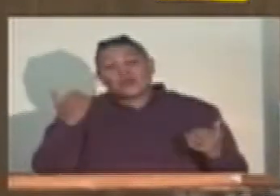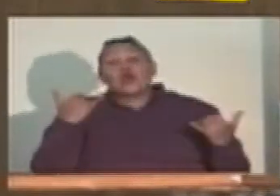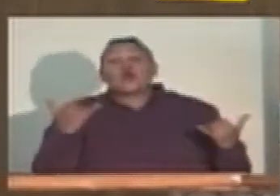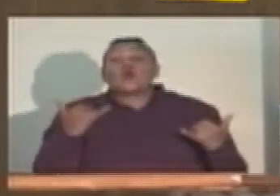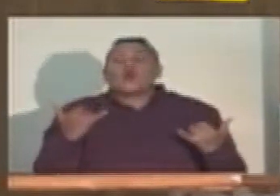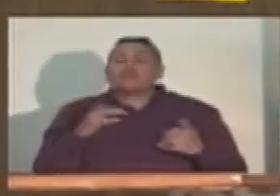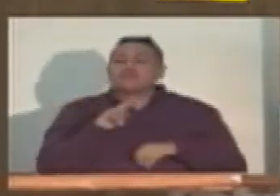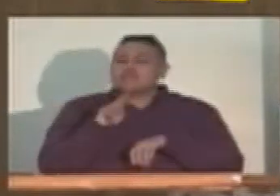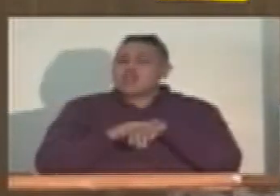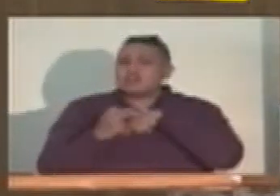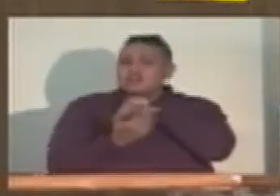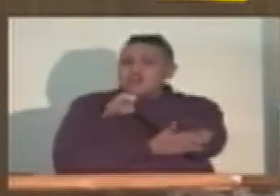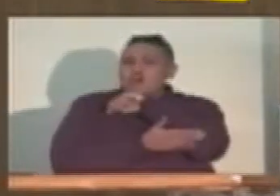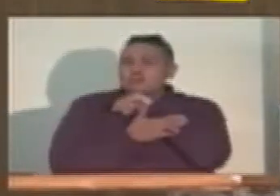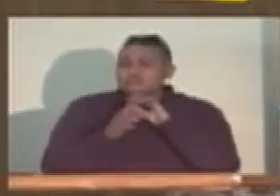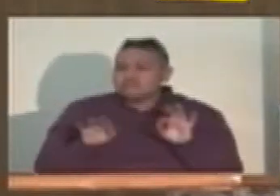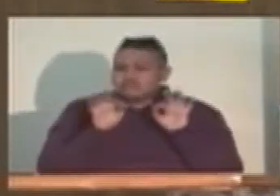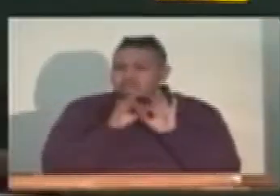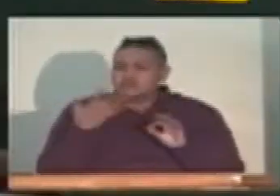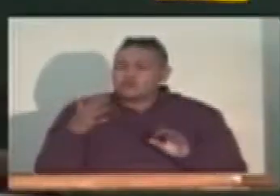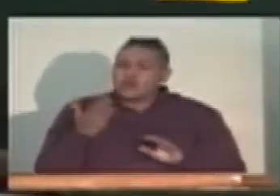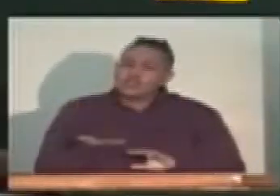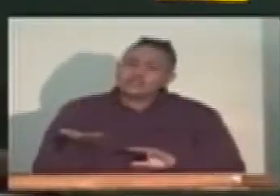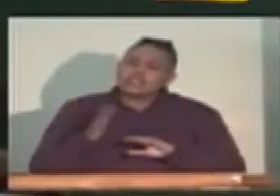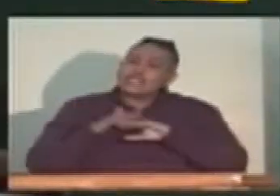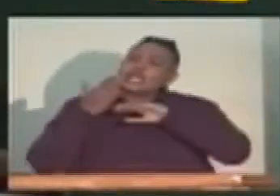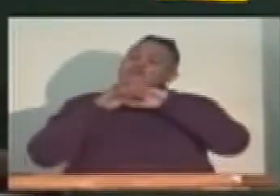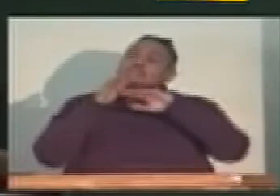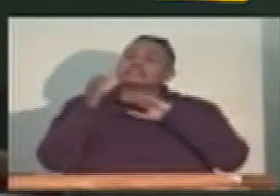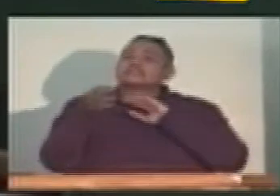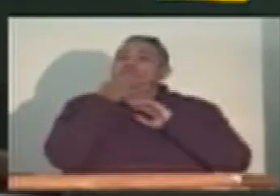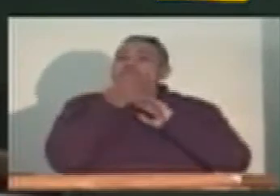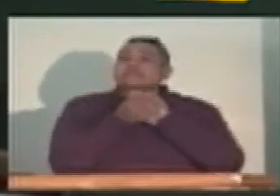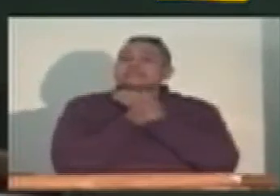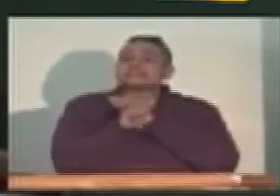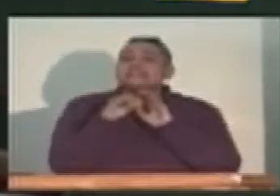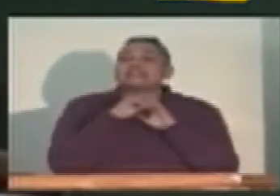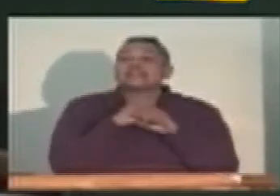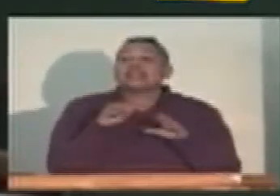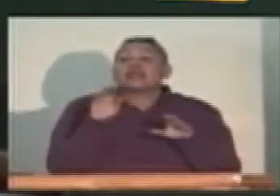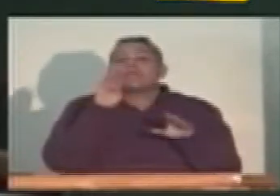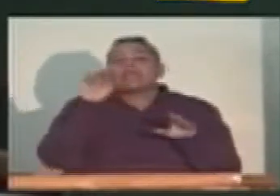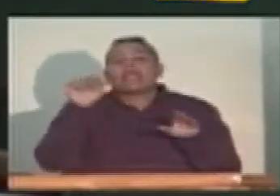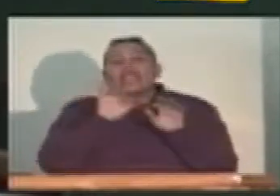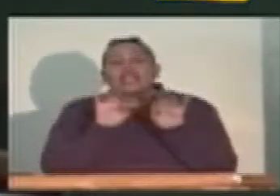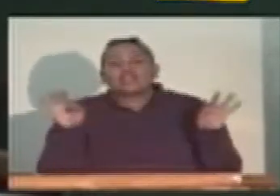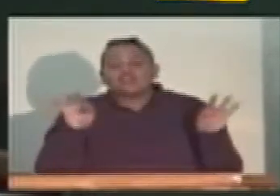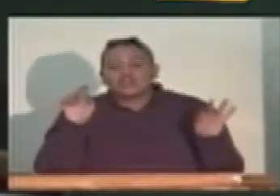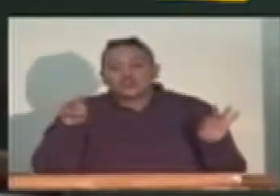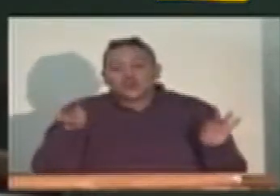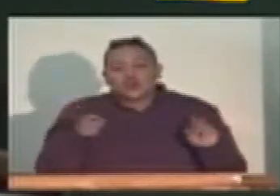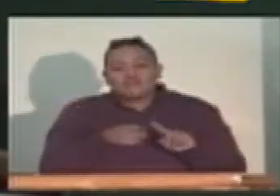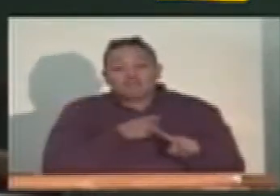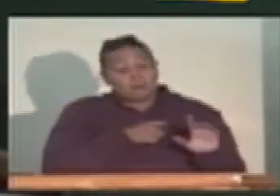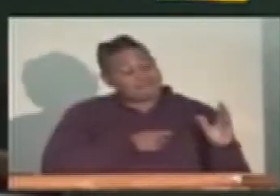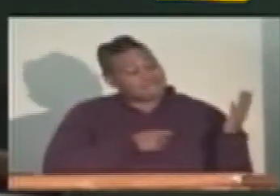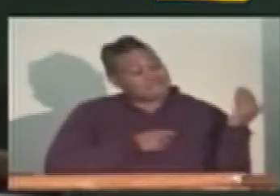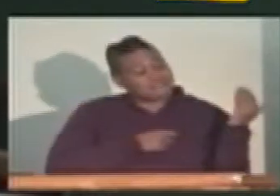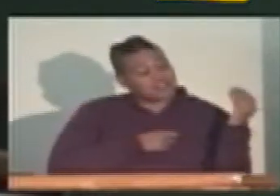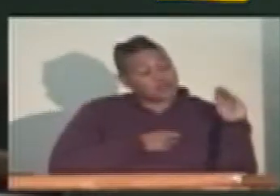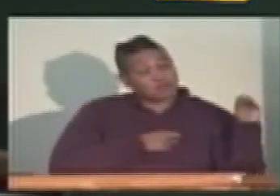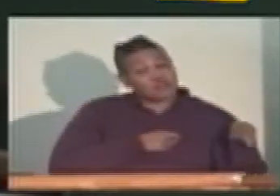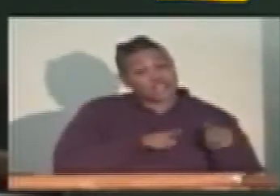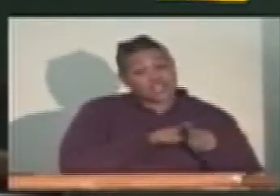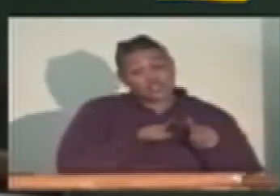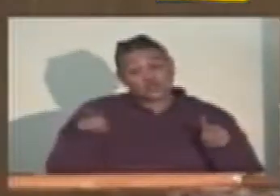imperative to increase the percentage of eligible cohort holding a minimum of bachelor's degree from